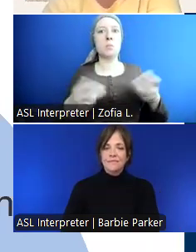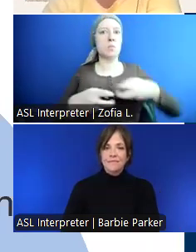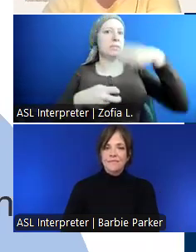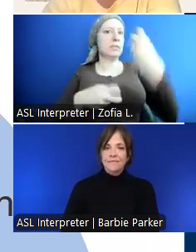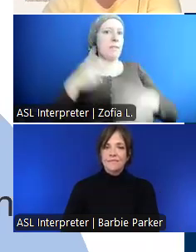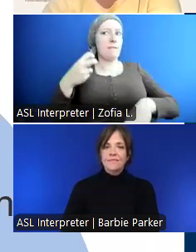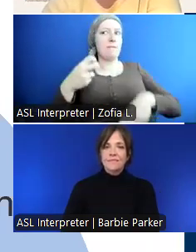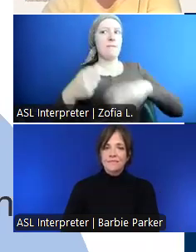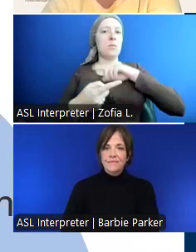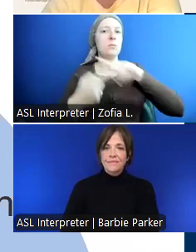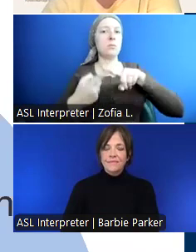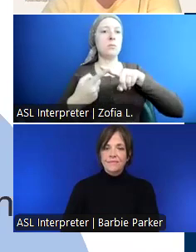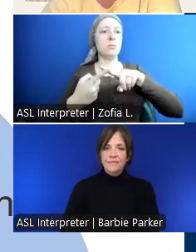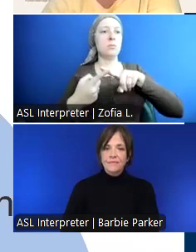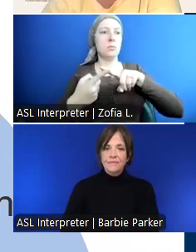difficult